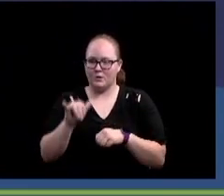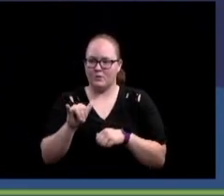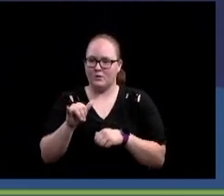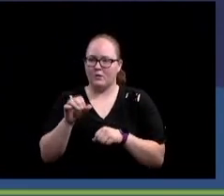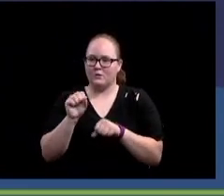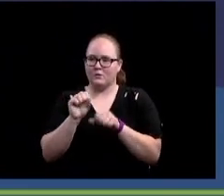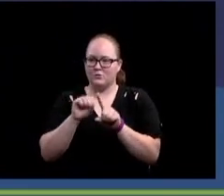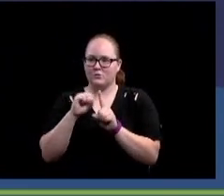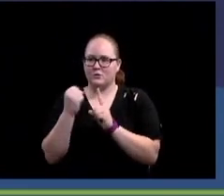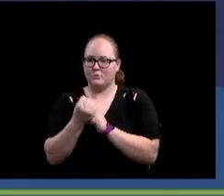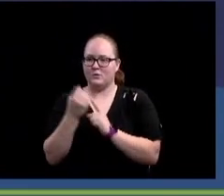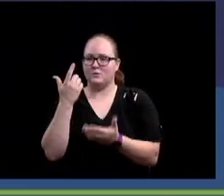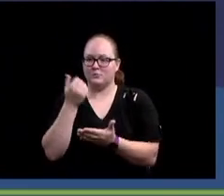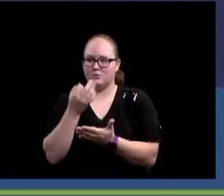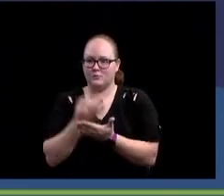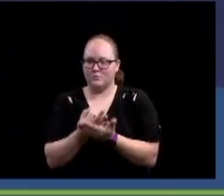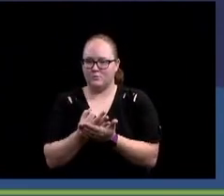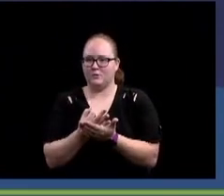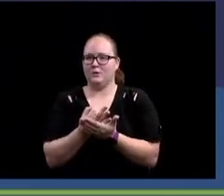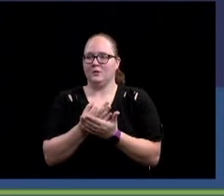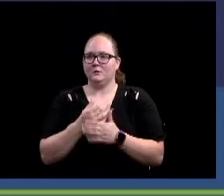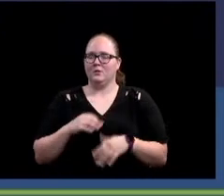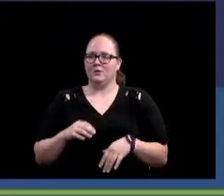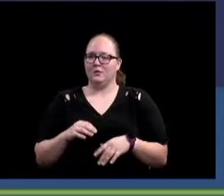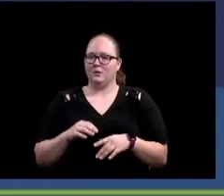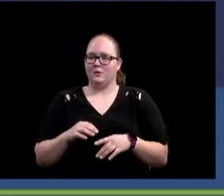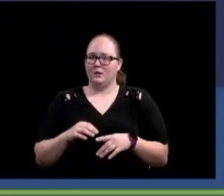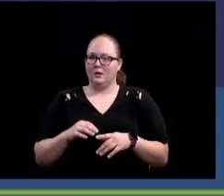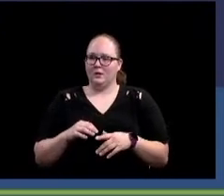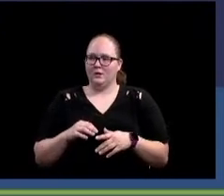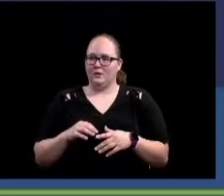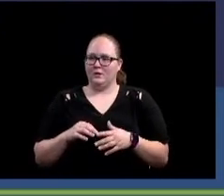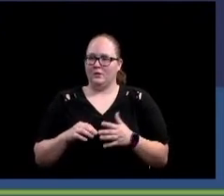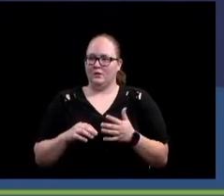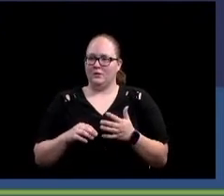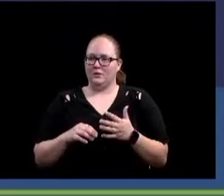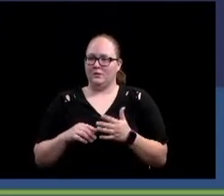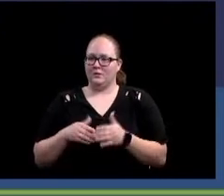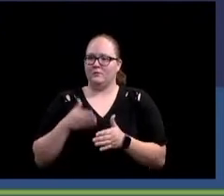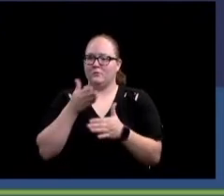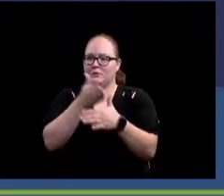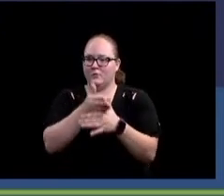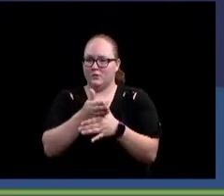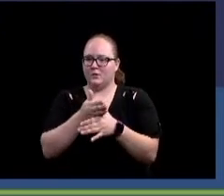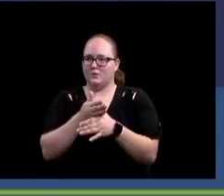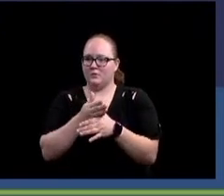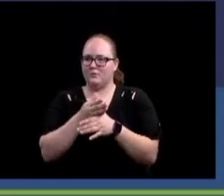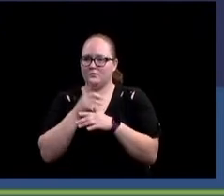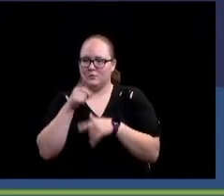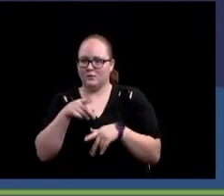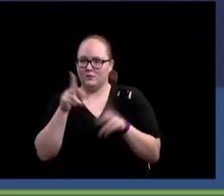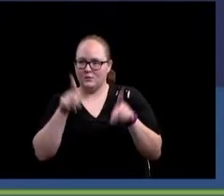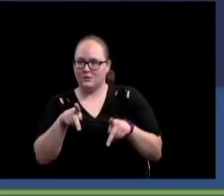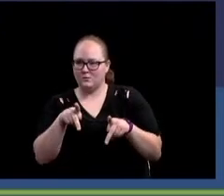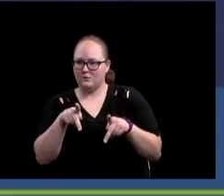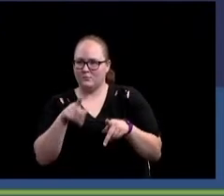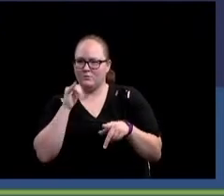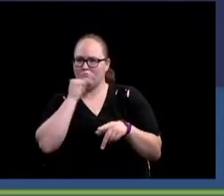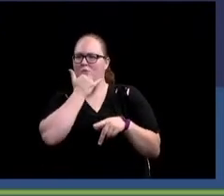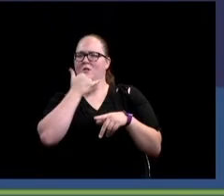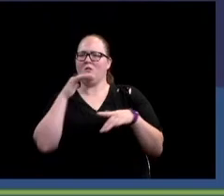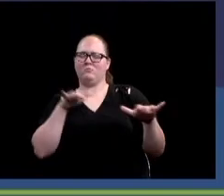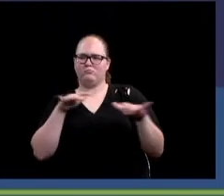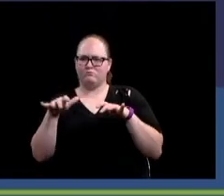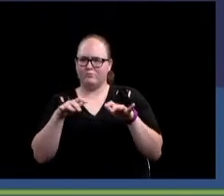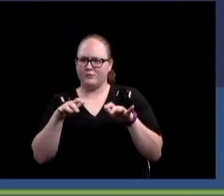to intervene. Any officer that observes a person being mistreated in any way has a duty to intervene by verbal or physical means